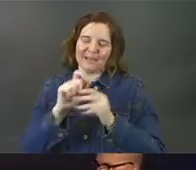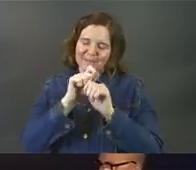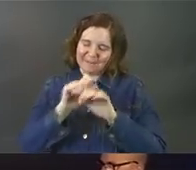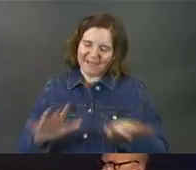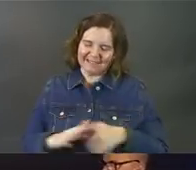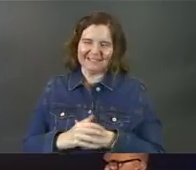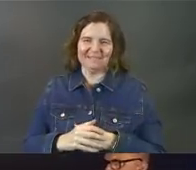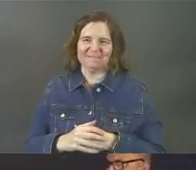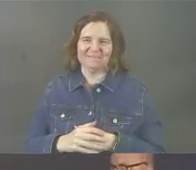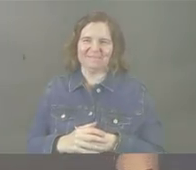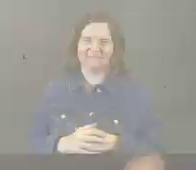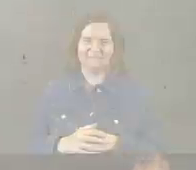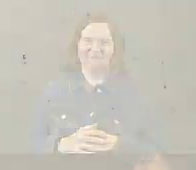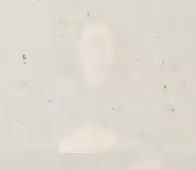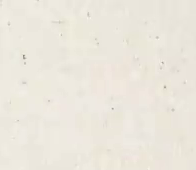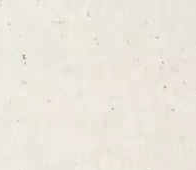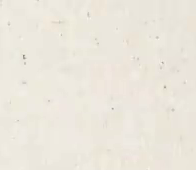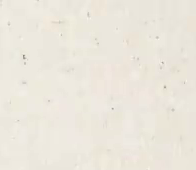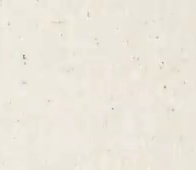bless.